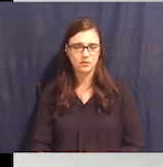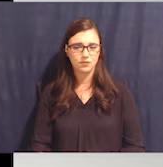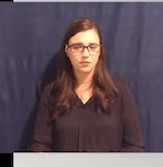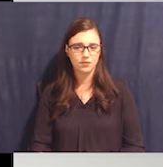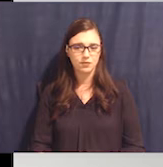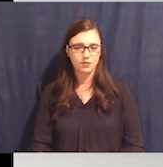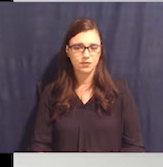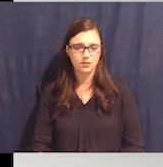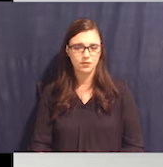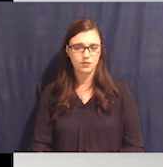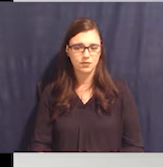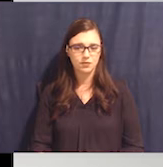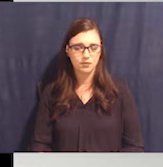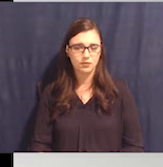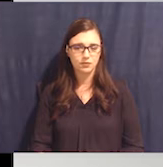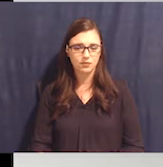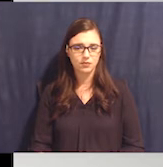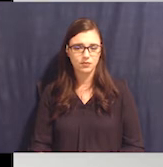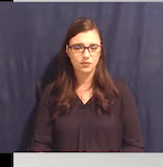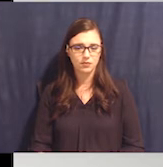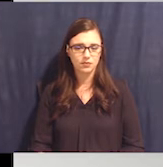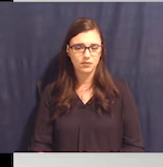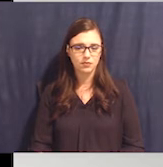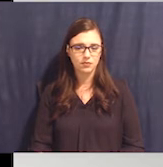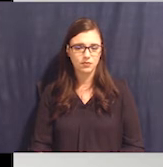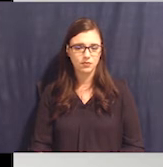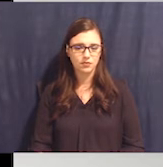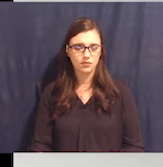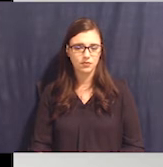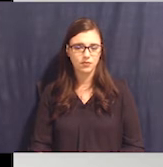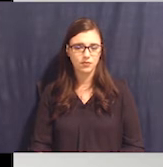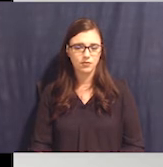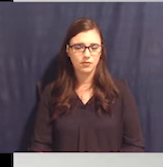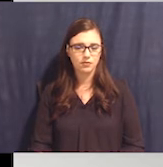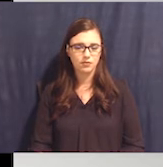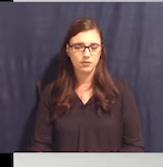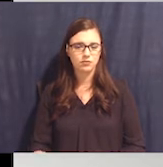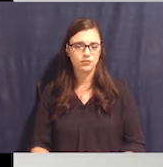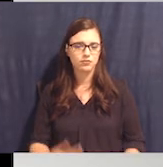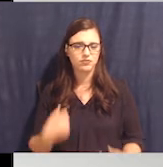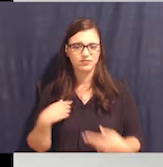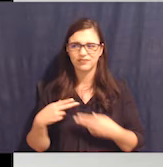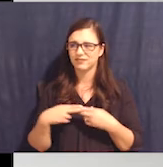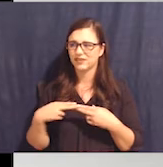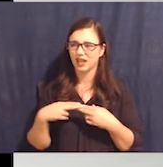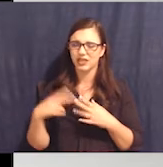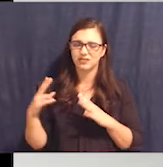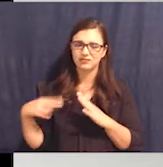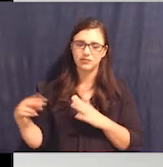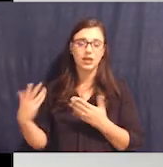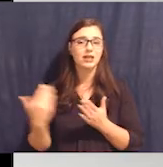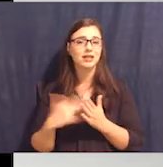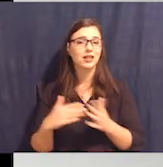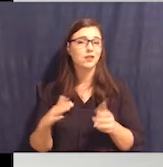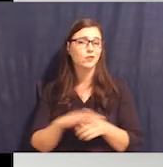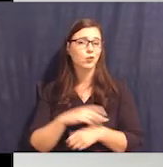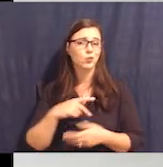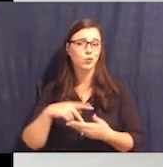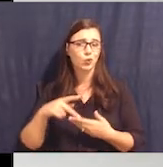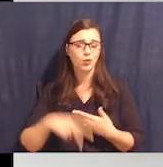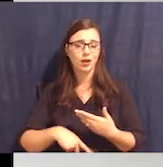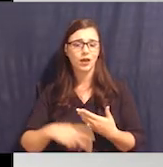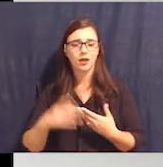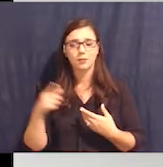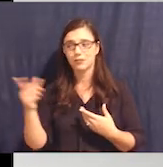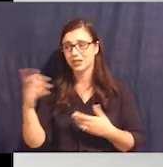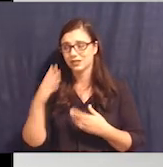Yeah, Yeah, that's right. that's right down. So I'll just skim through these other slides. Again, our full program